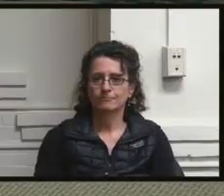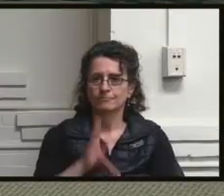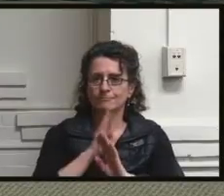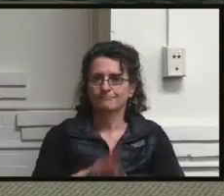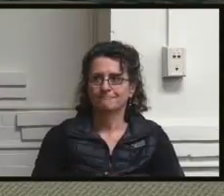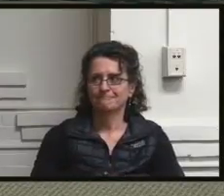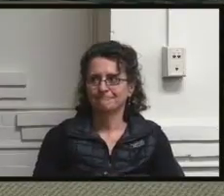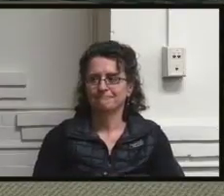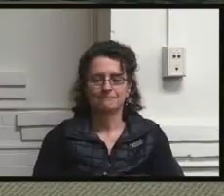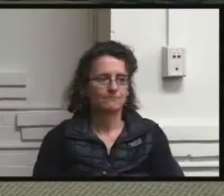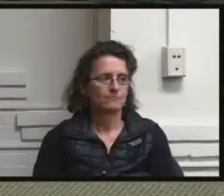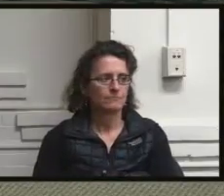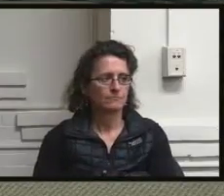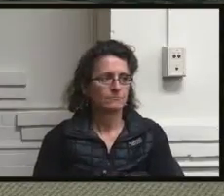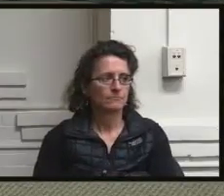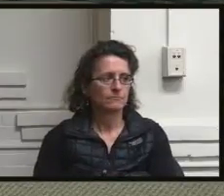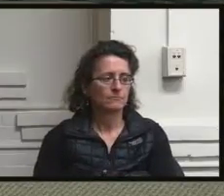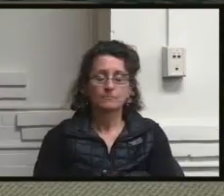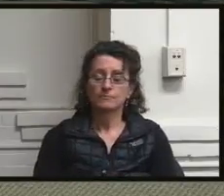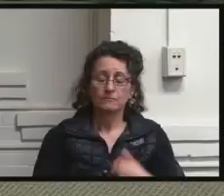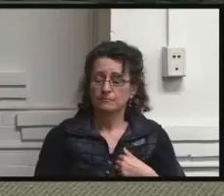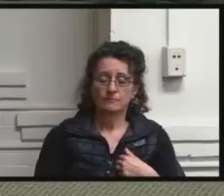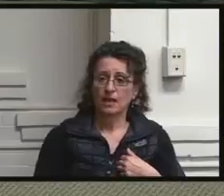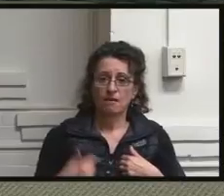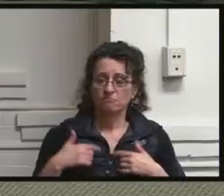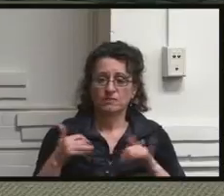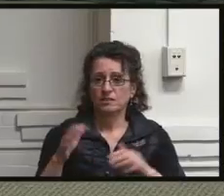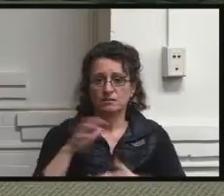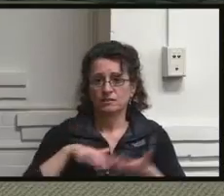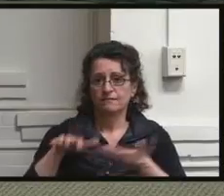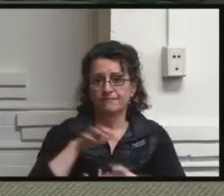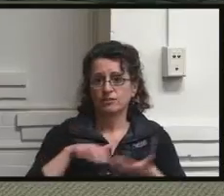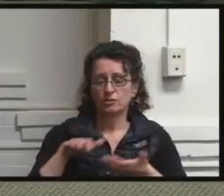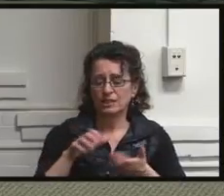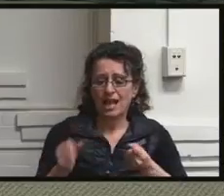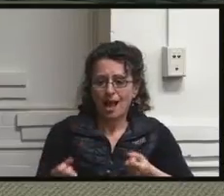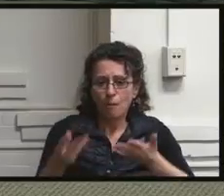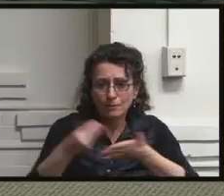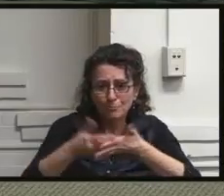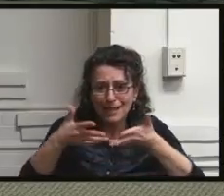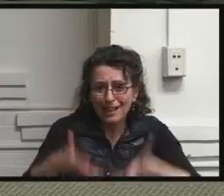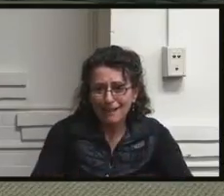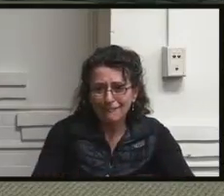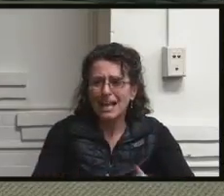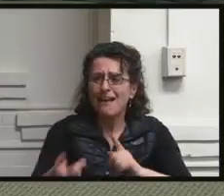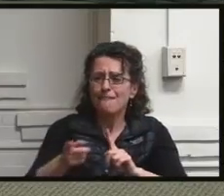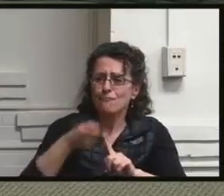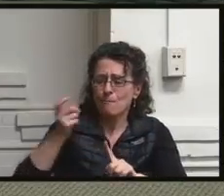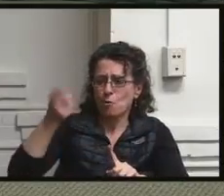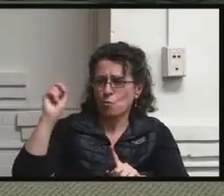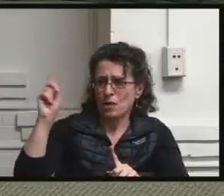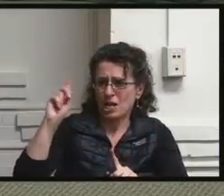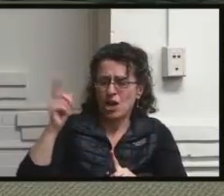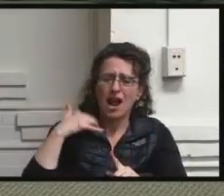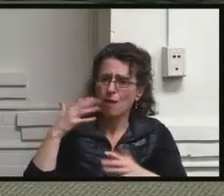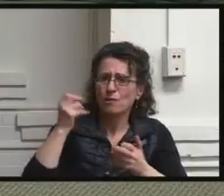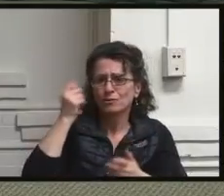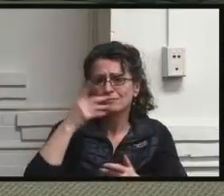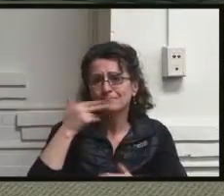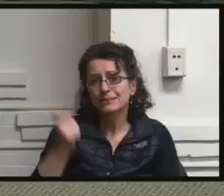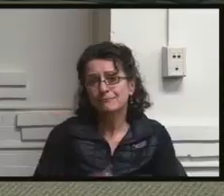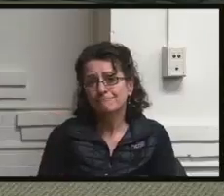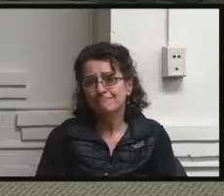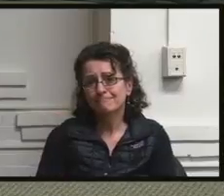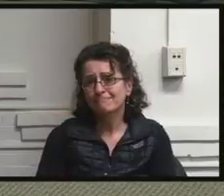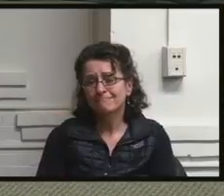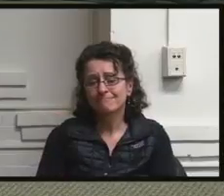I guess that I remain a little bit confused as to how much money is there and how it got there. And I'd really like to understand that before